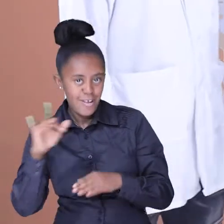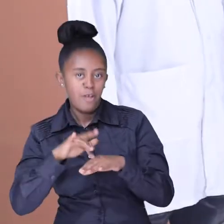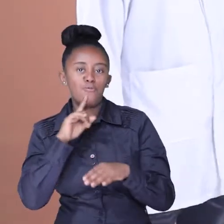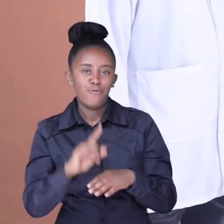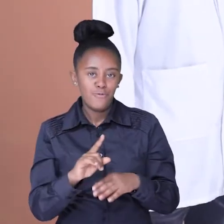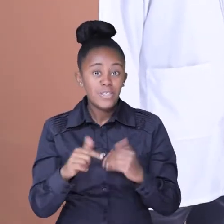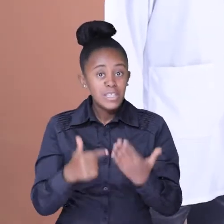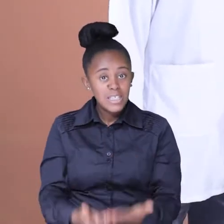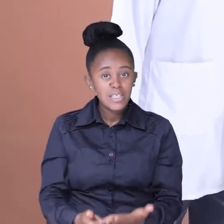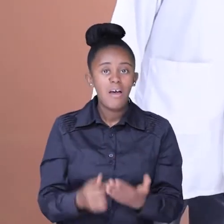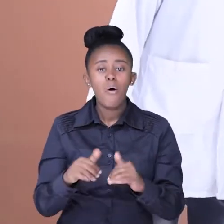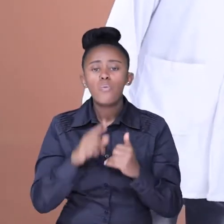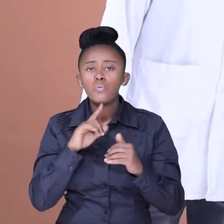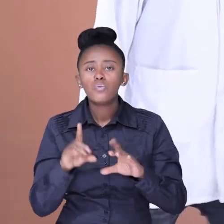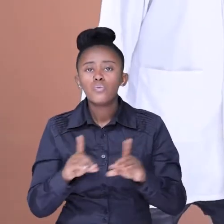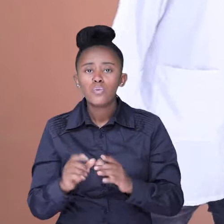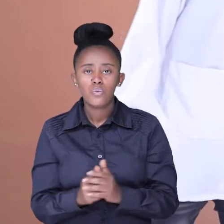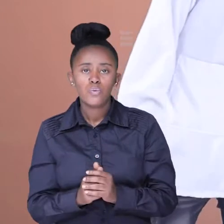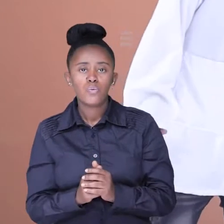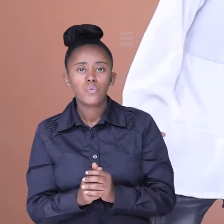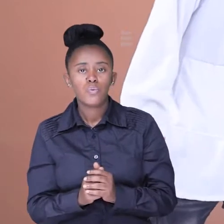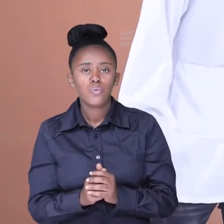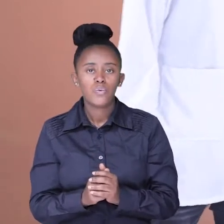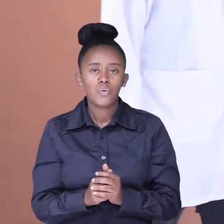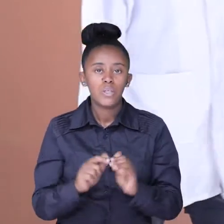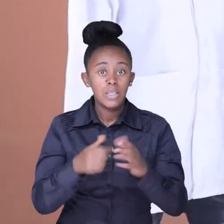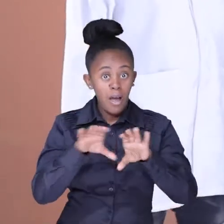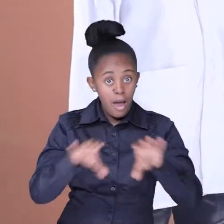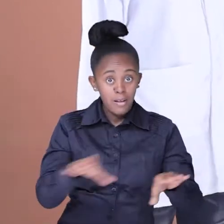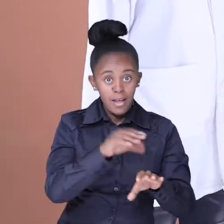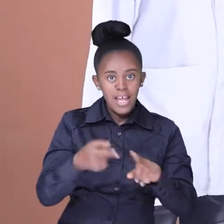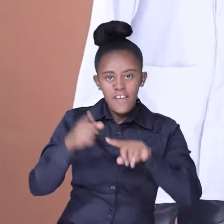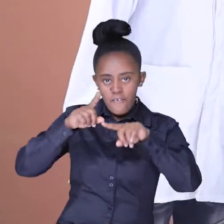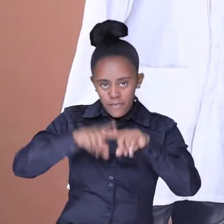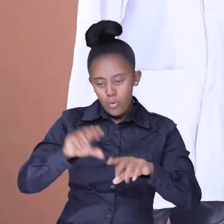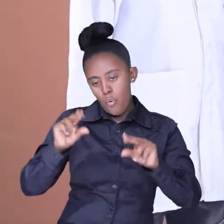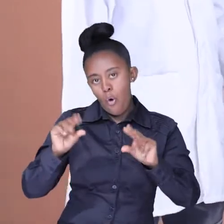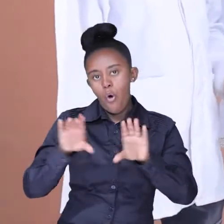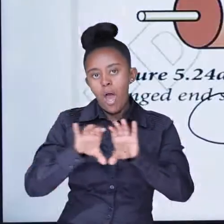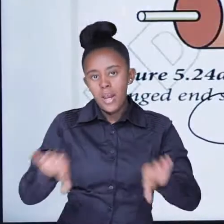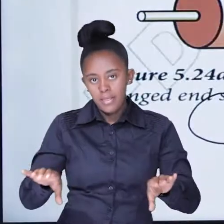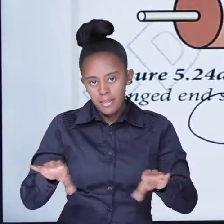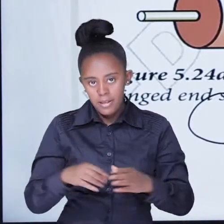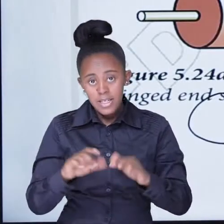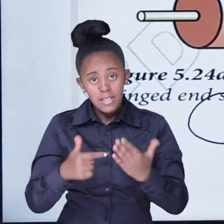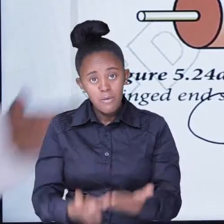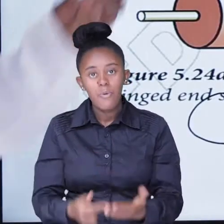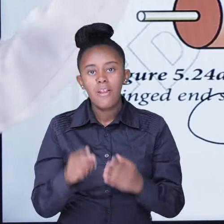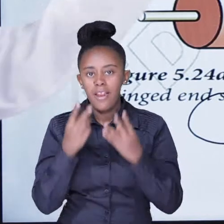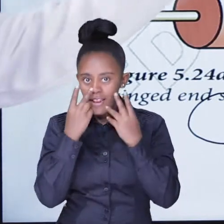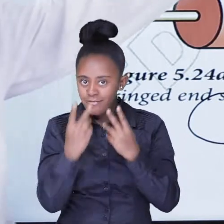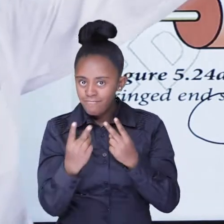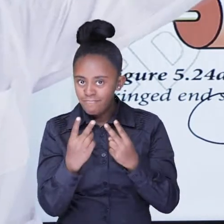is how to the forward gives the current and the reverse was no current. So let's